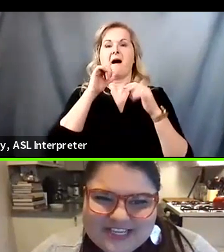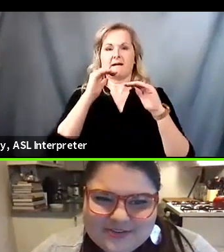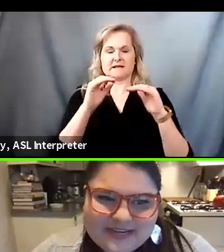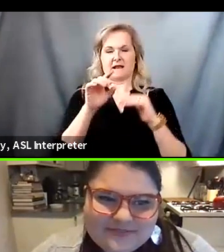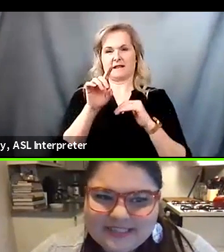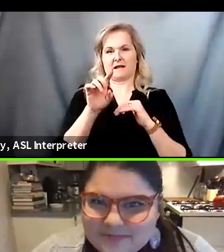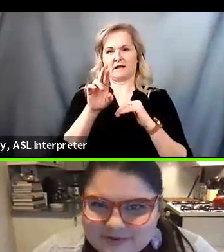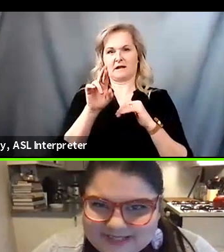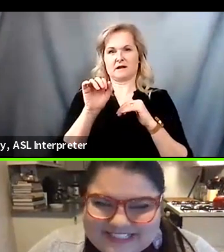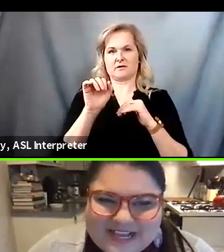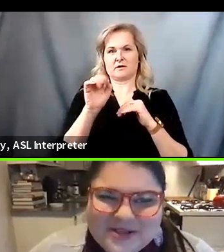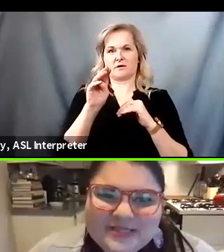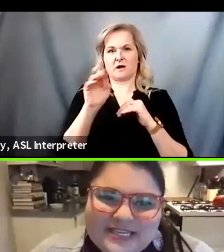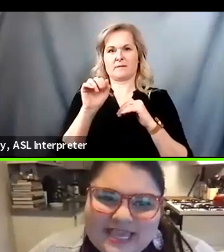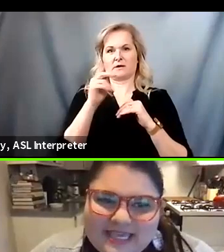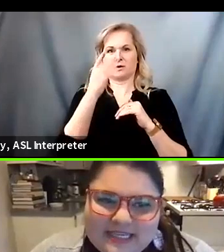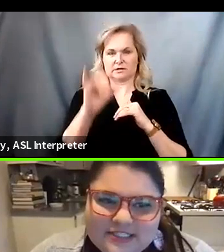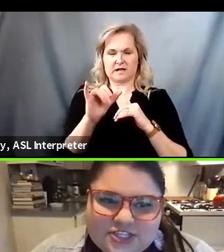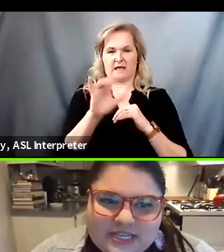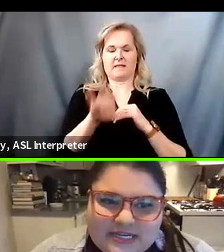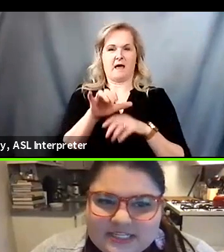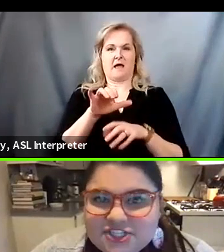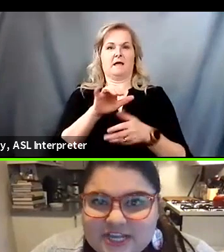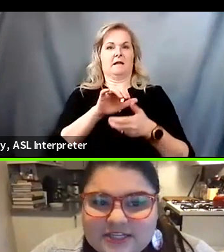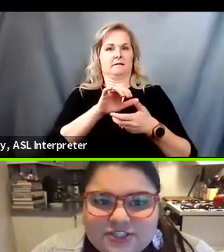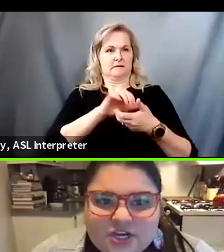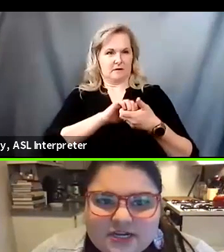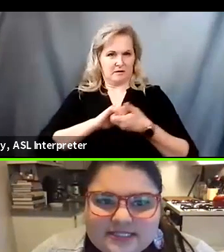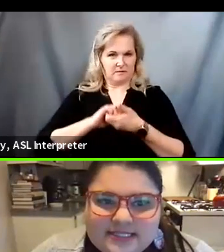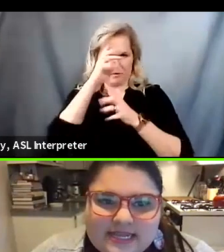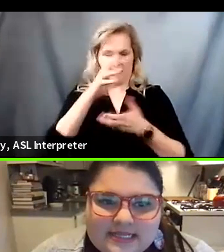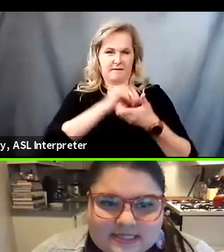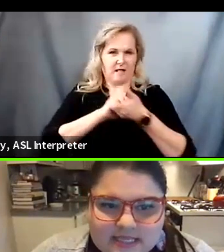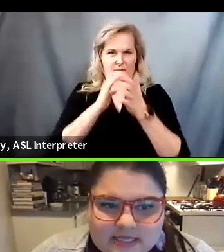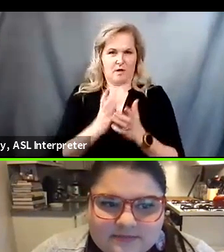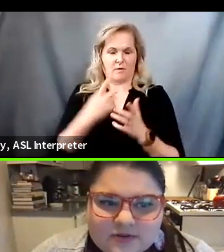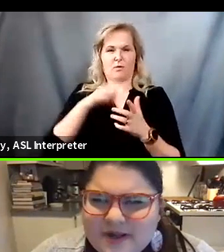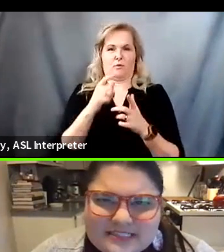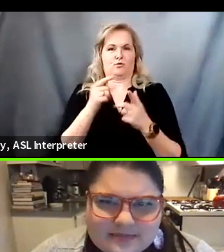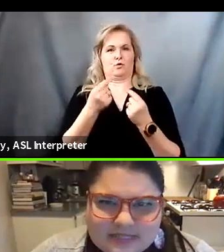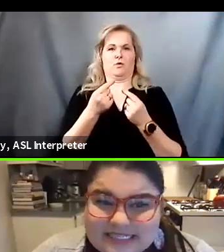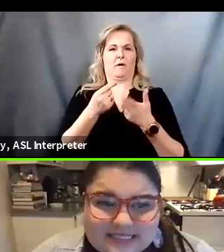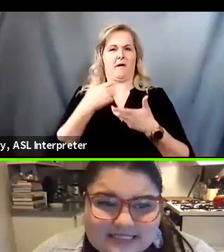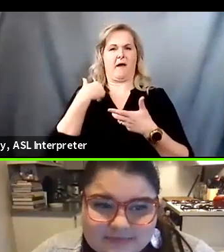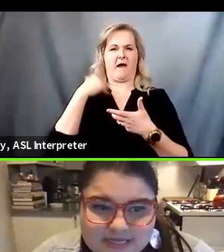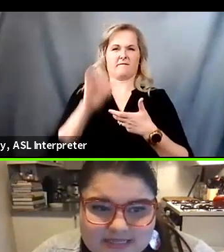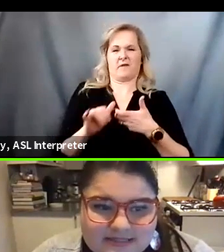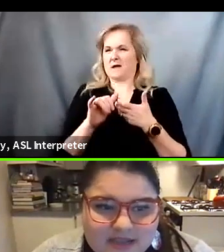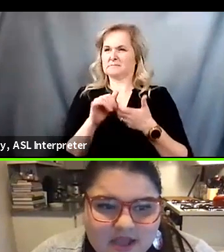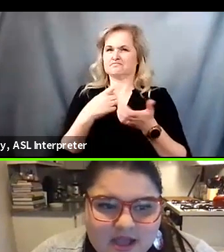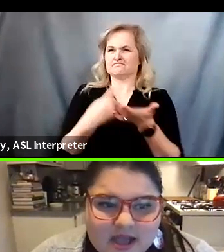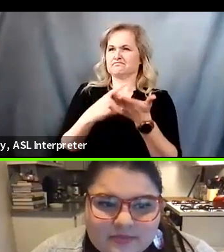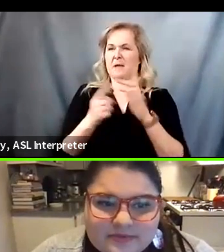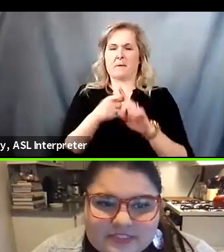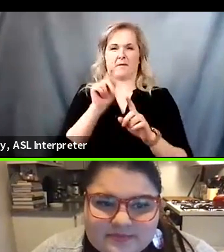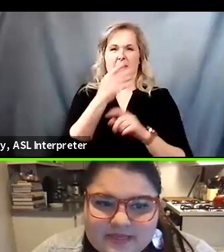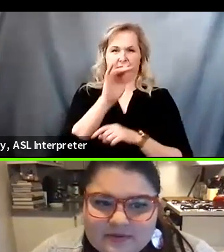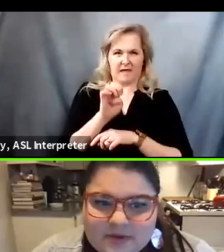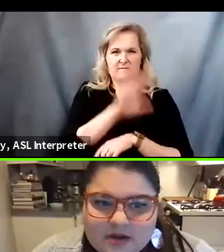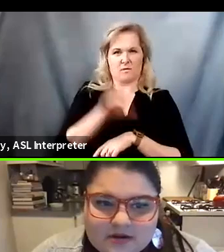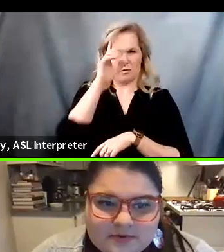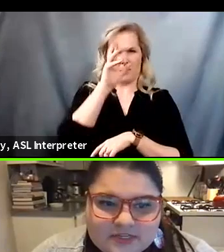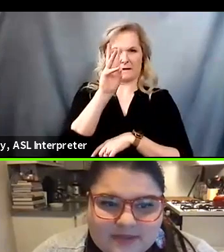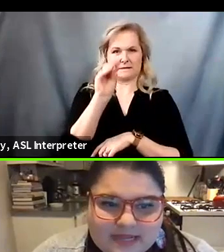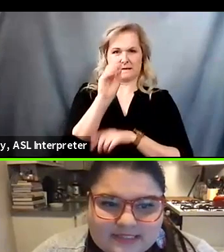the Unsettling Dramaturgy creative collaborators will engage in an exchange on today's theme for approximately 60 minutes. We will speak